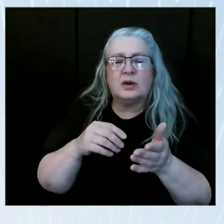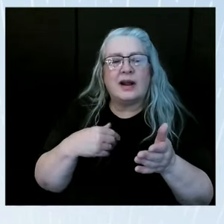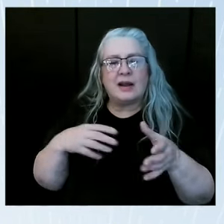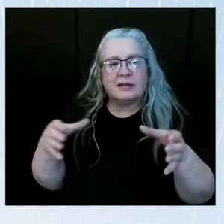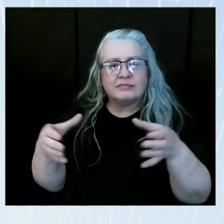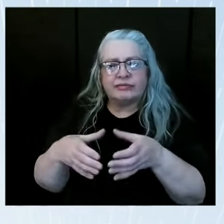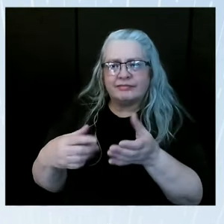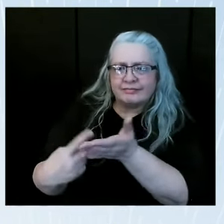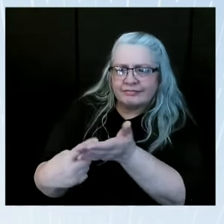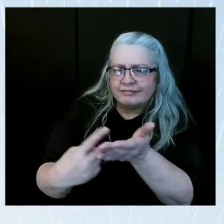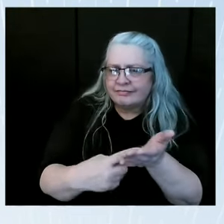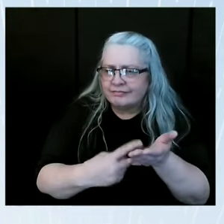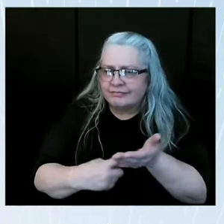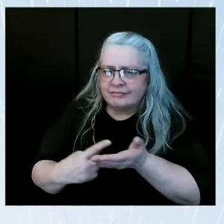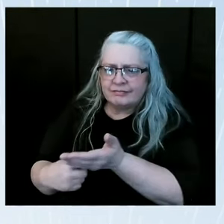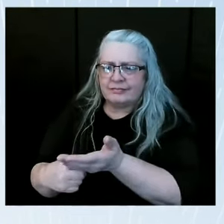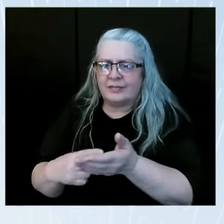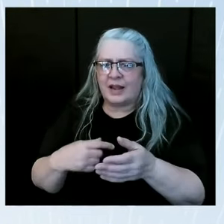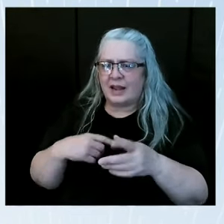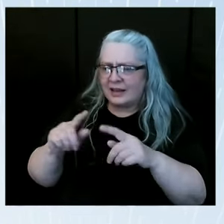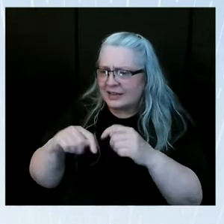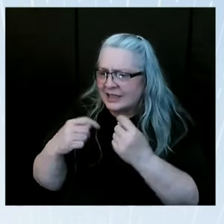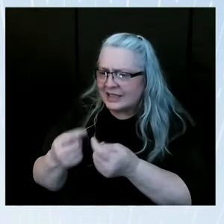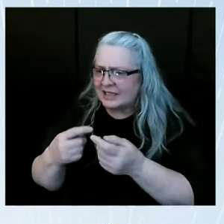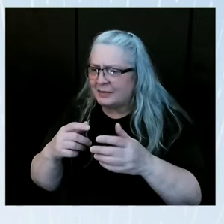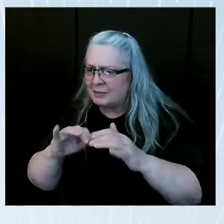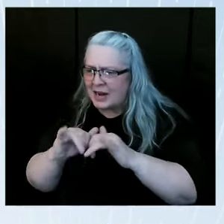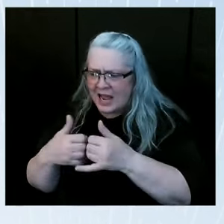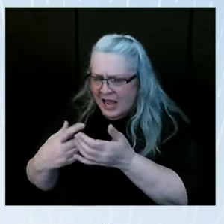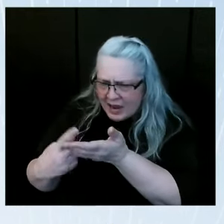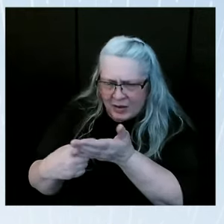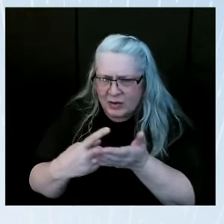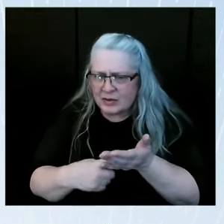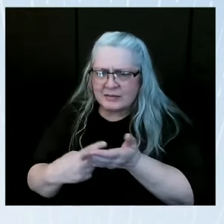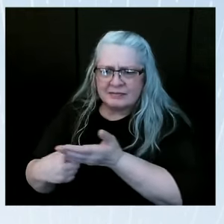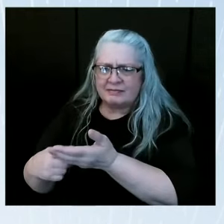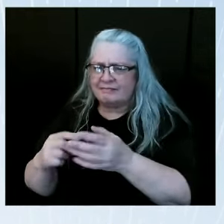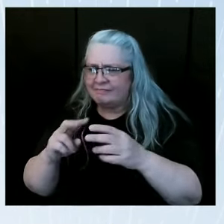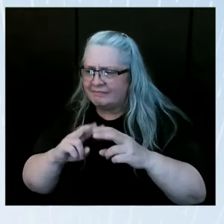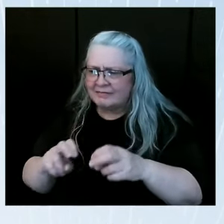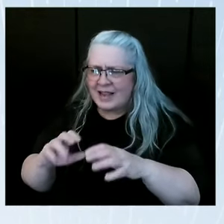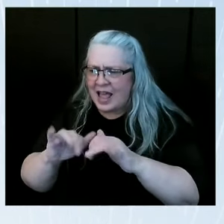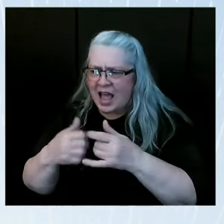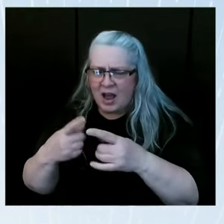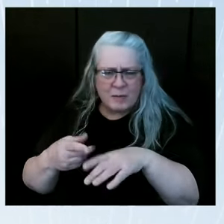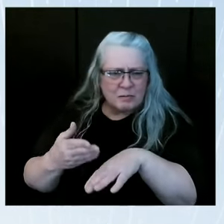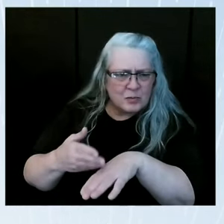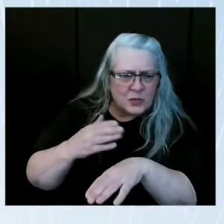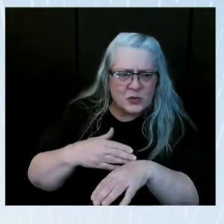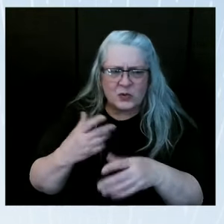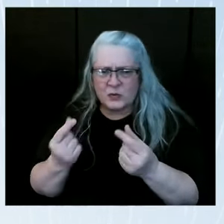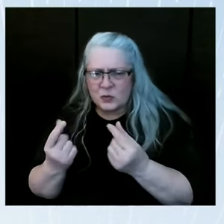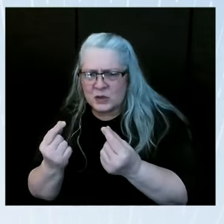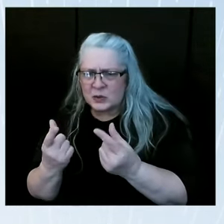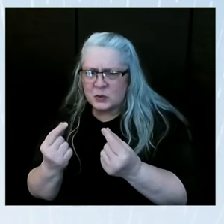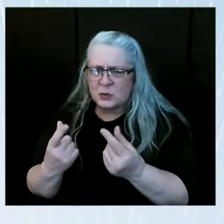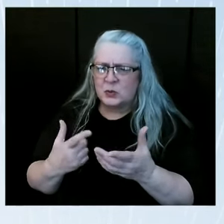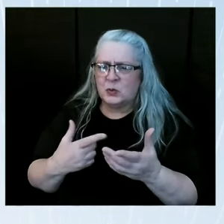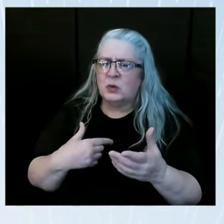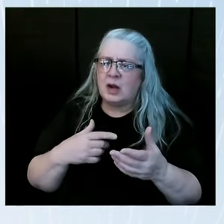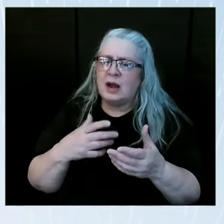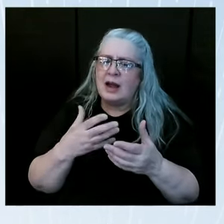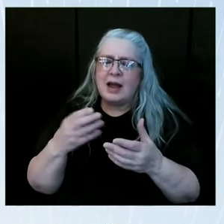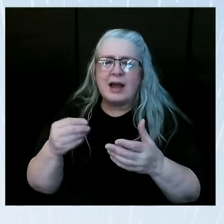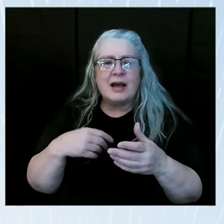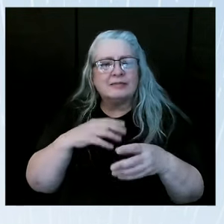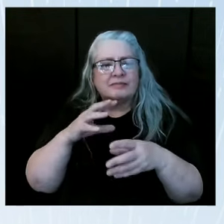afterwards with one another what can they do to take this to concrete action now, and produce posters, social media, website graphics, and key